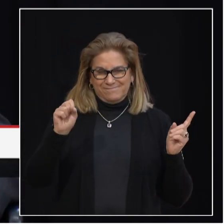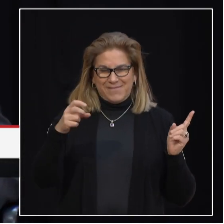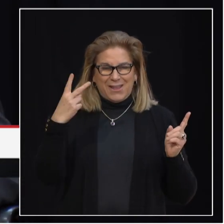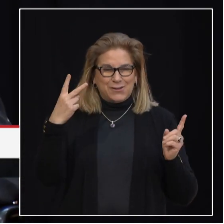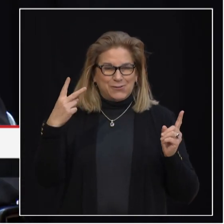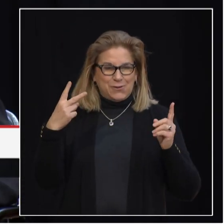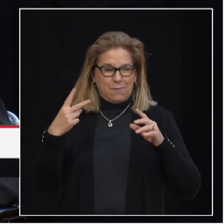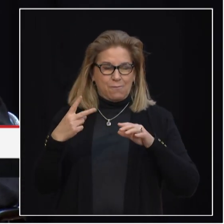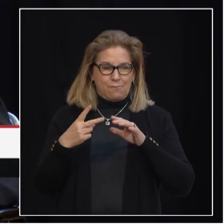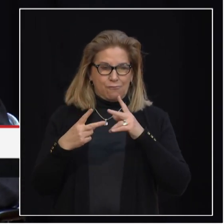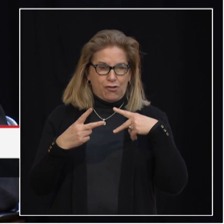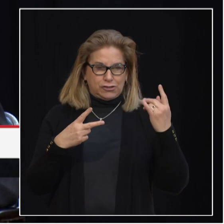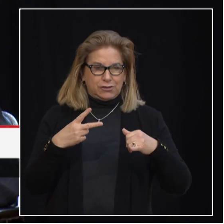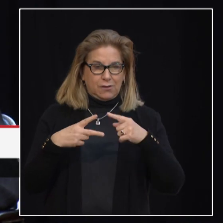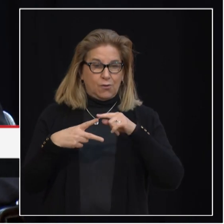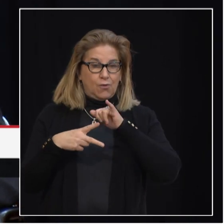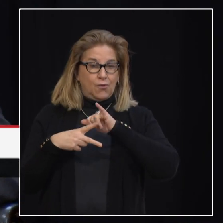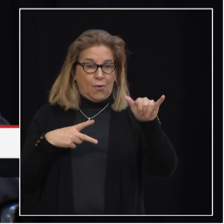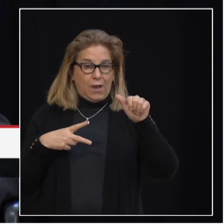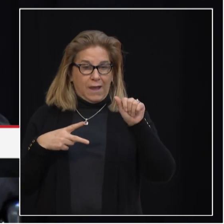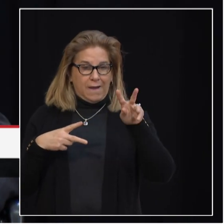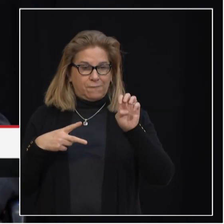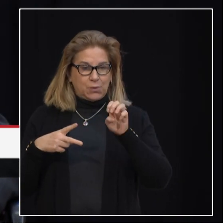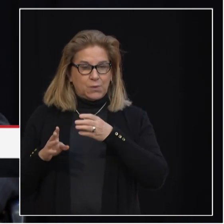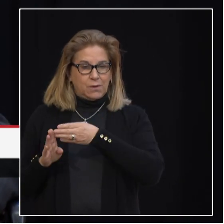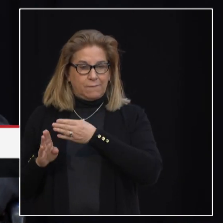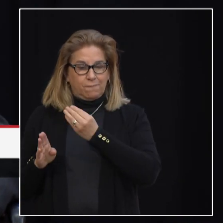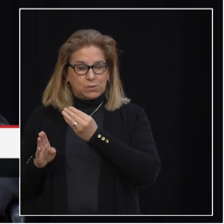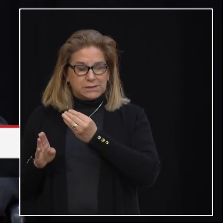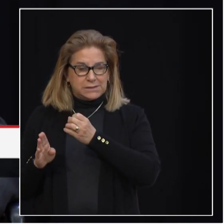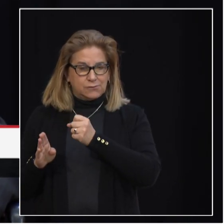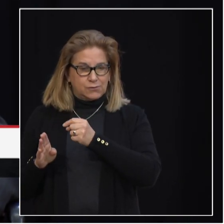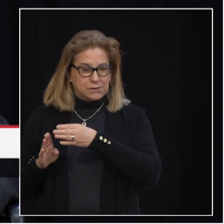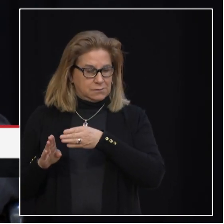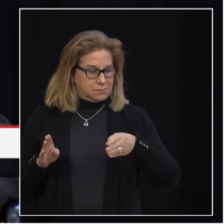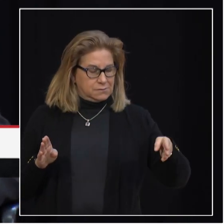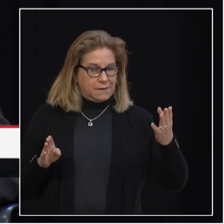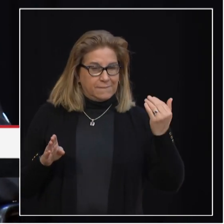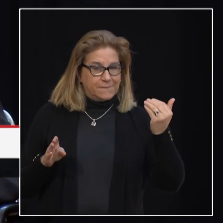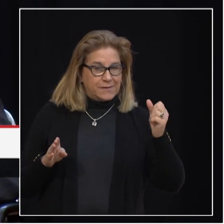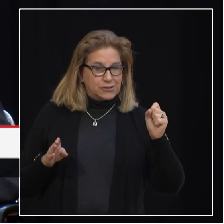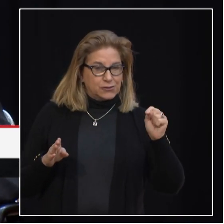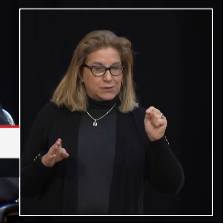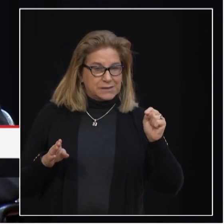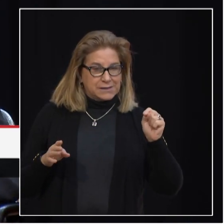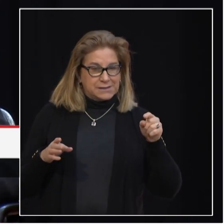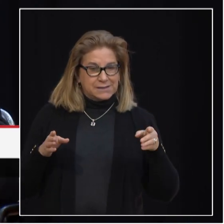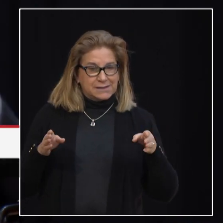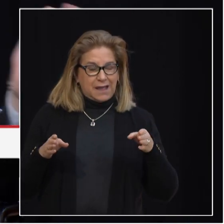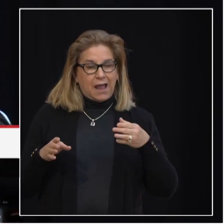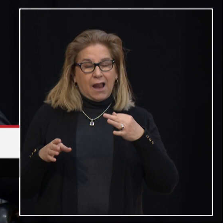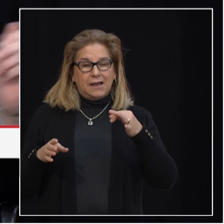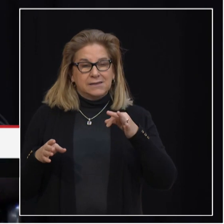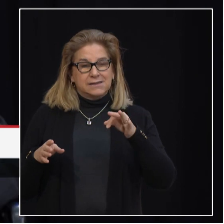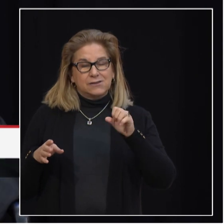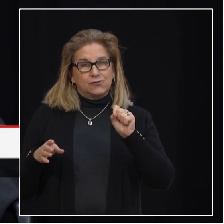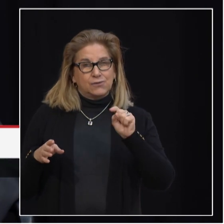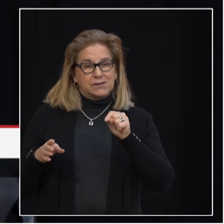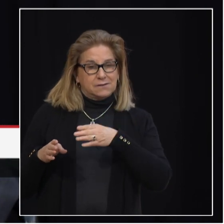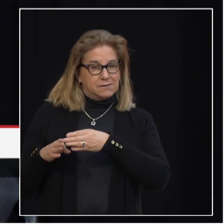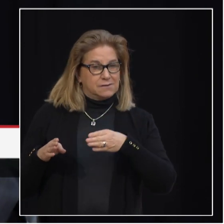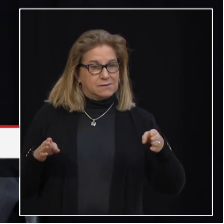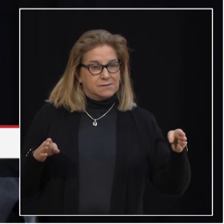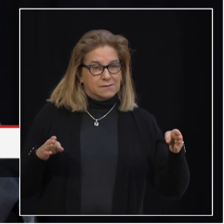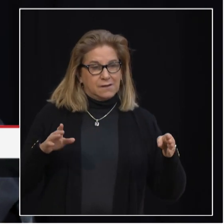14th and 15th Streets, and then another on 19th Street between L and M. And, you know, to